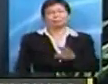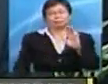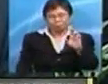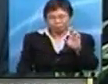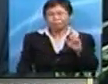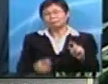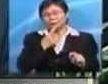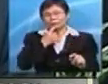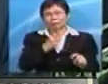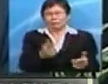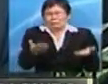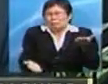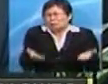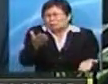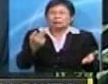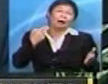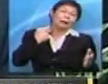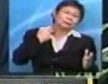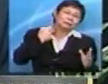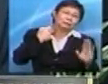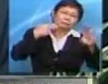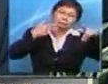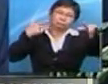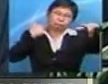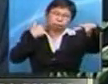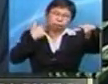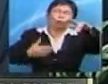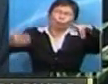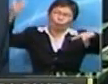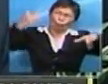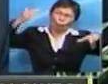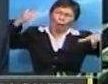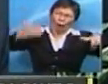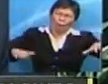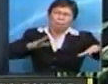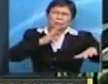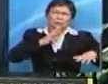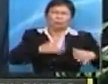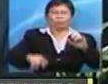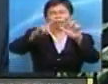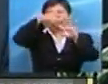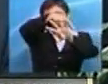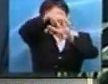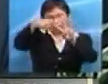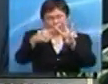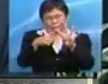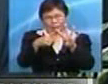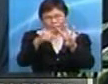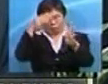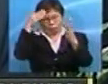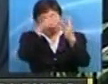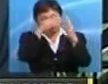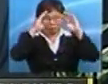that the possibility of a hijack, the IGPSA previously said that there are four areas that they are focusing